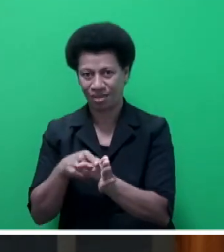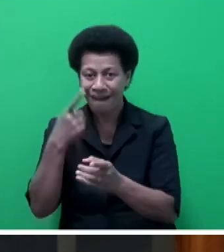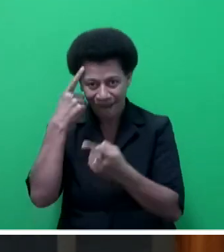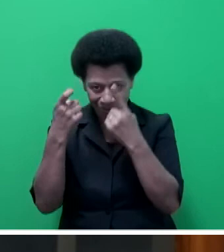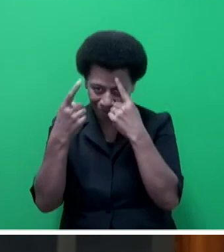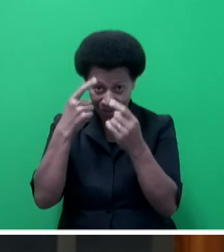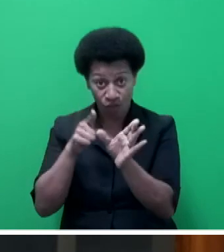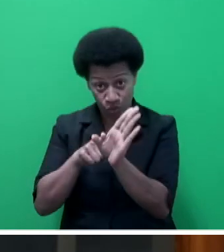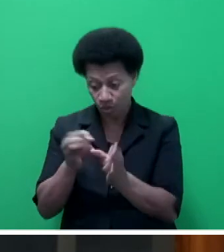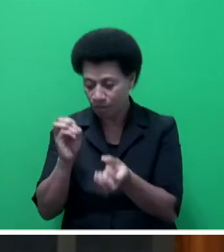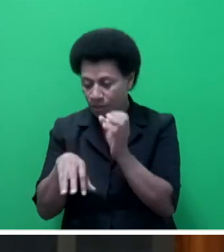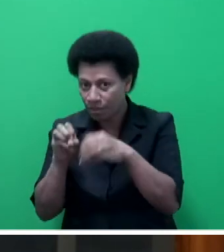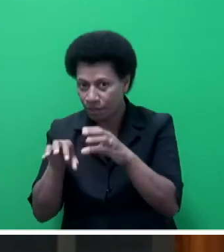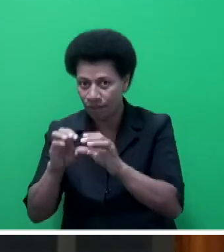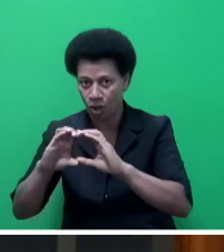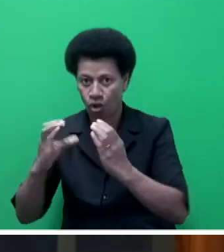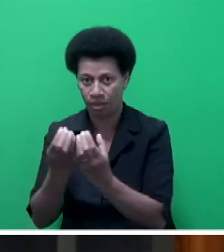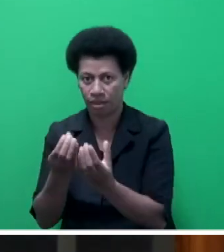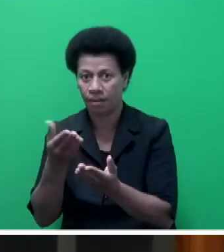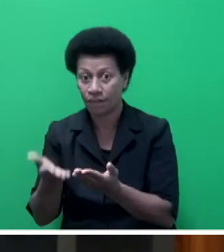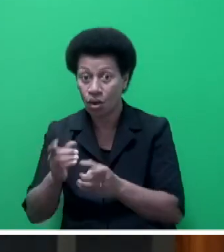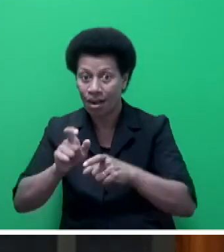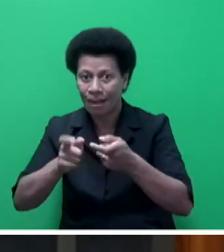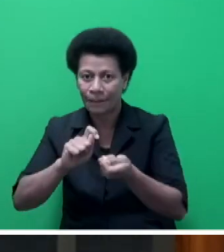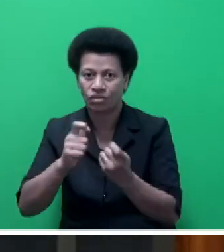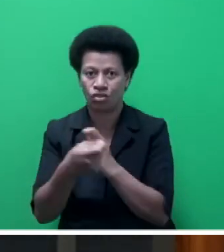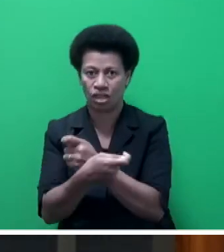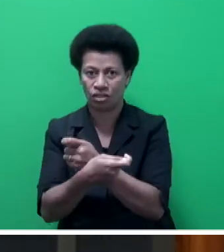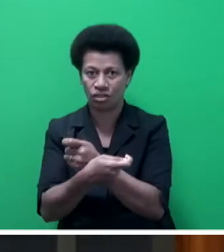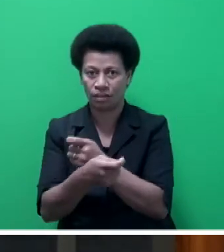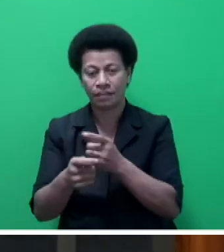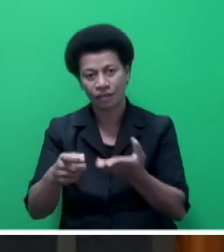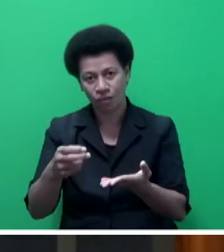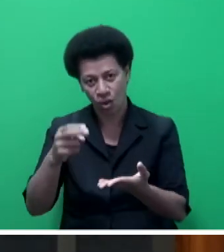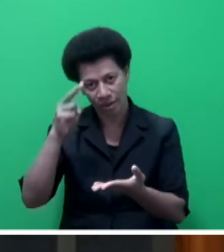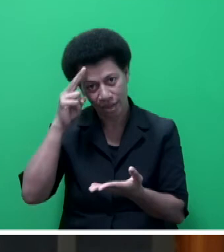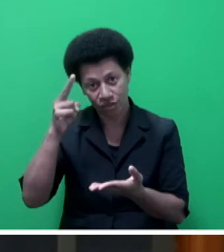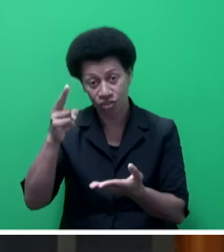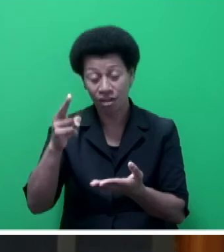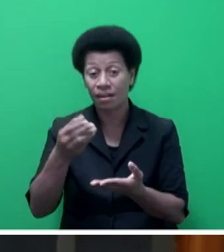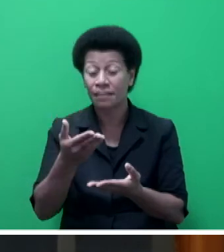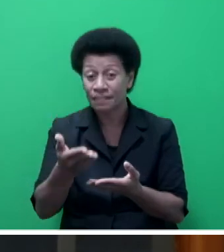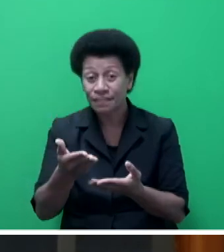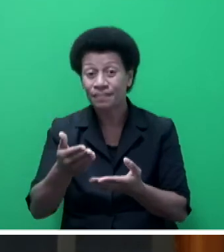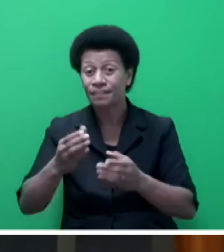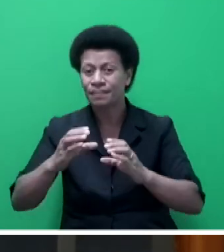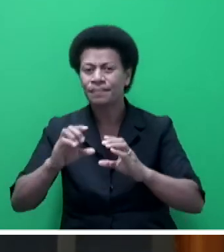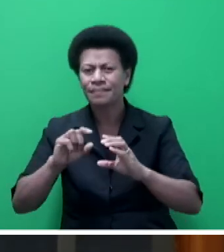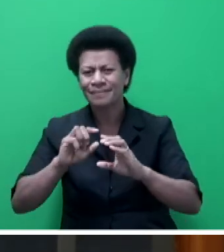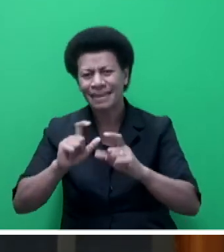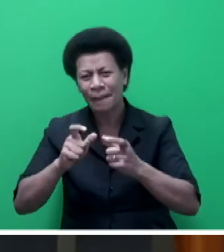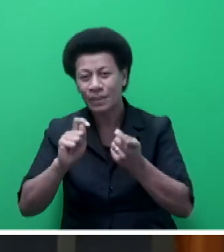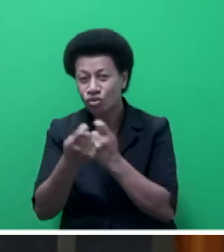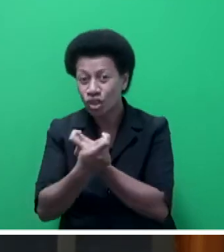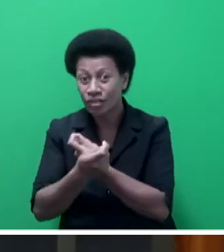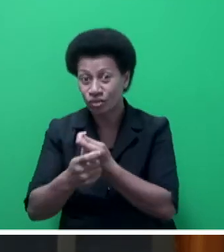the governance and oversight of climate change related issues in the National Climate Change Coordination Committee. To